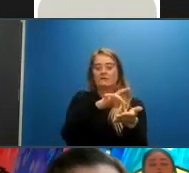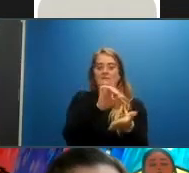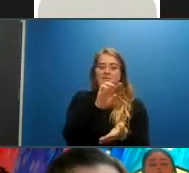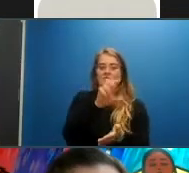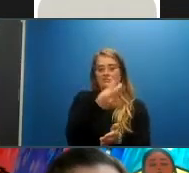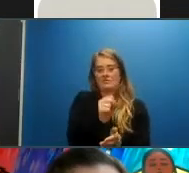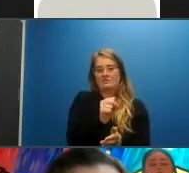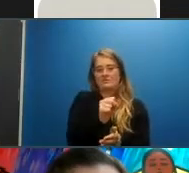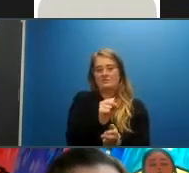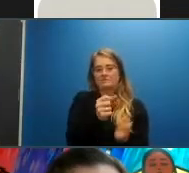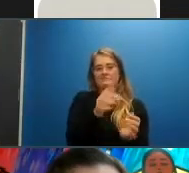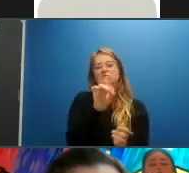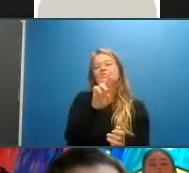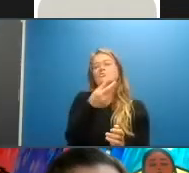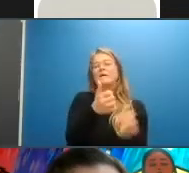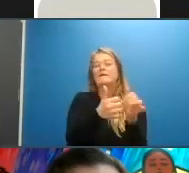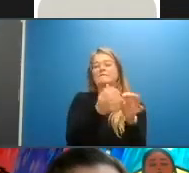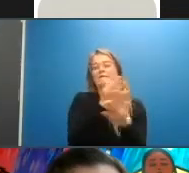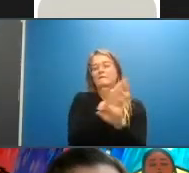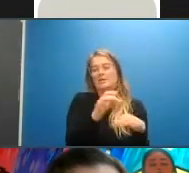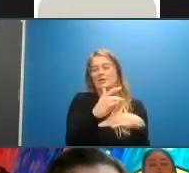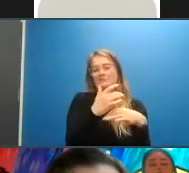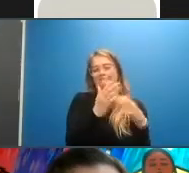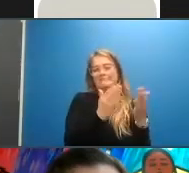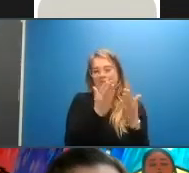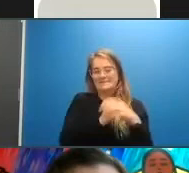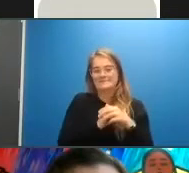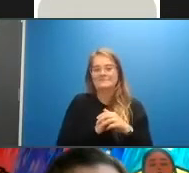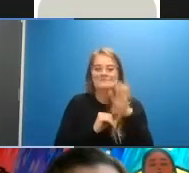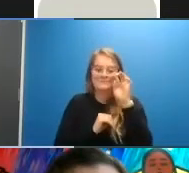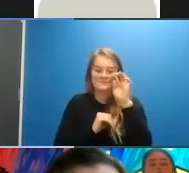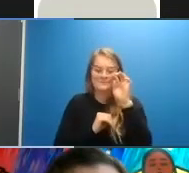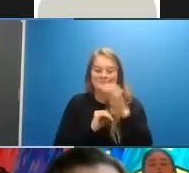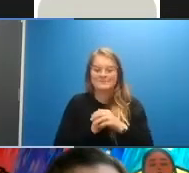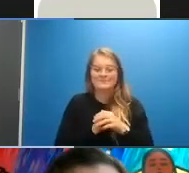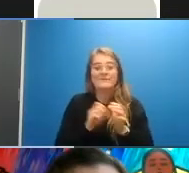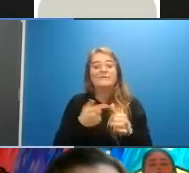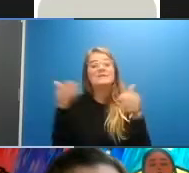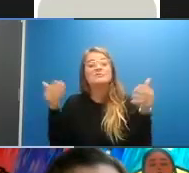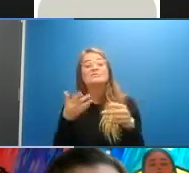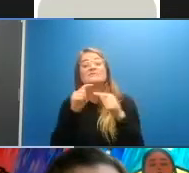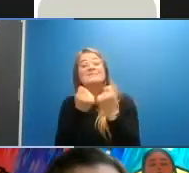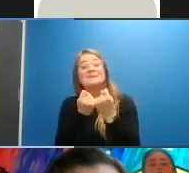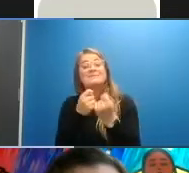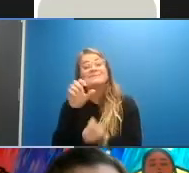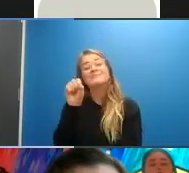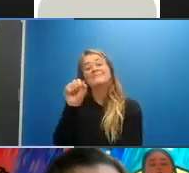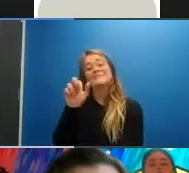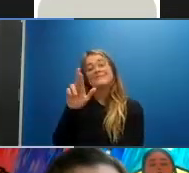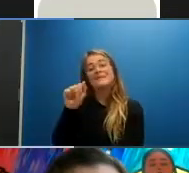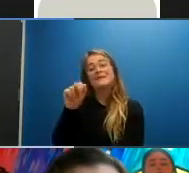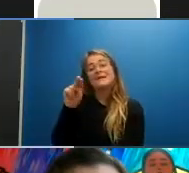drug-free services. Yeah. And let me just introduce our team to you. This is Sarah